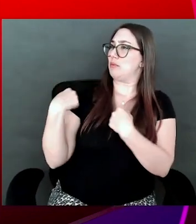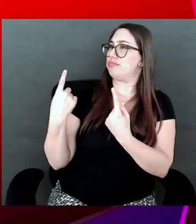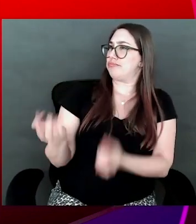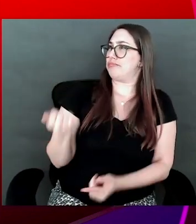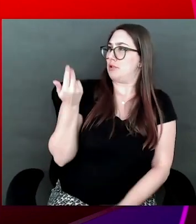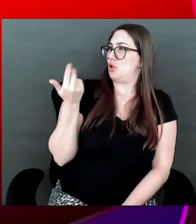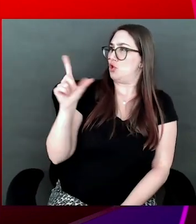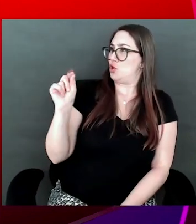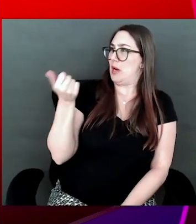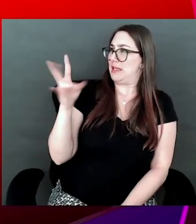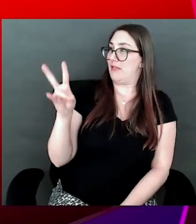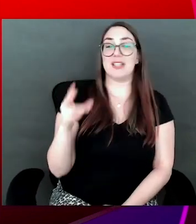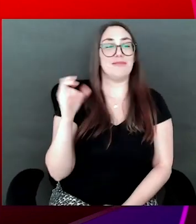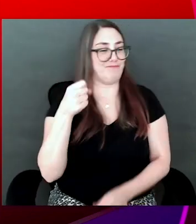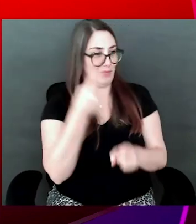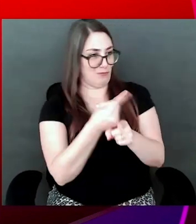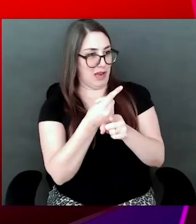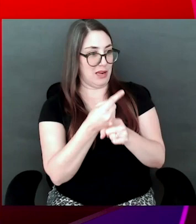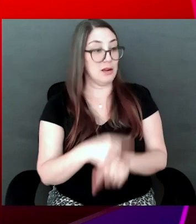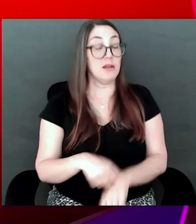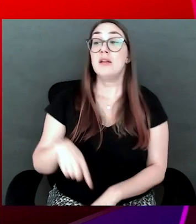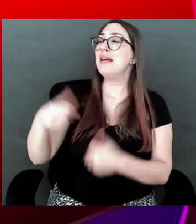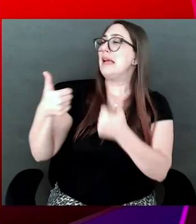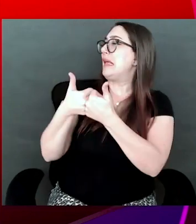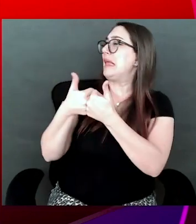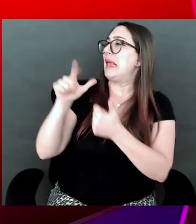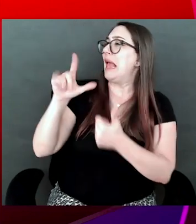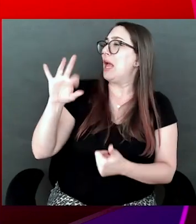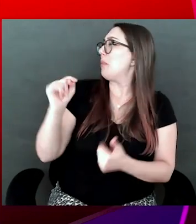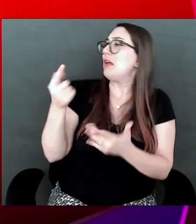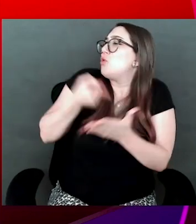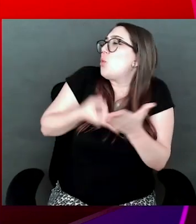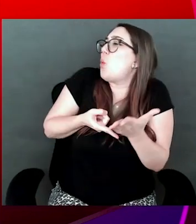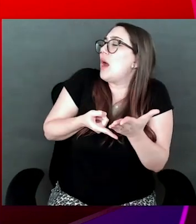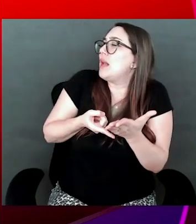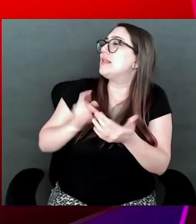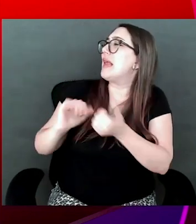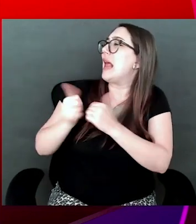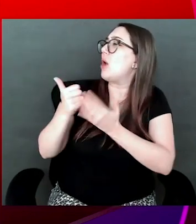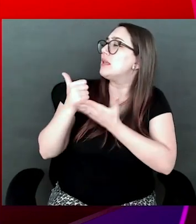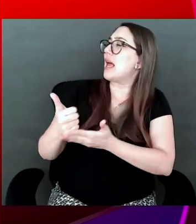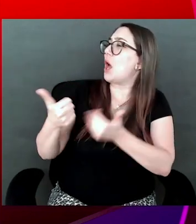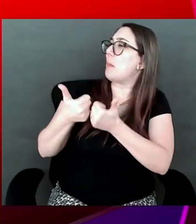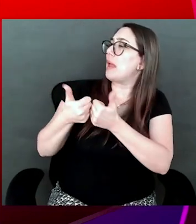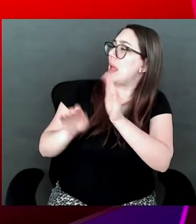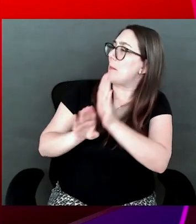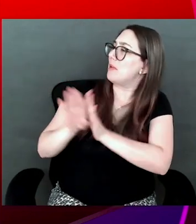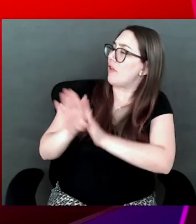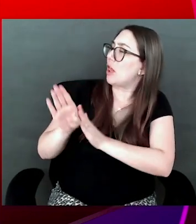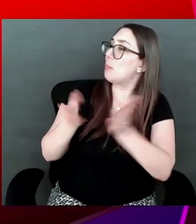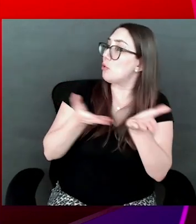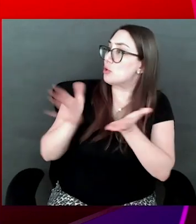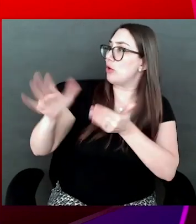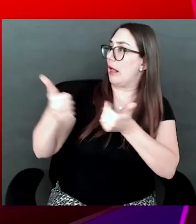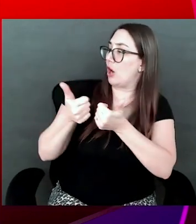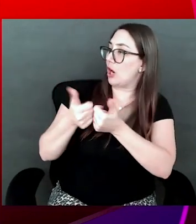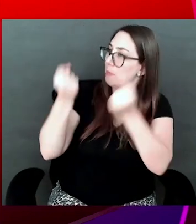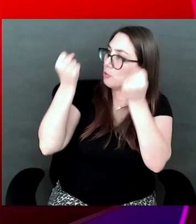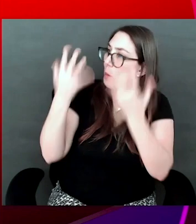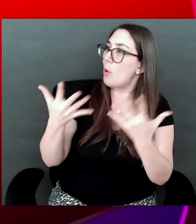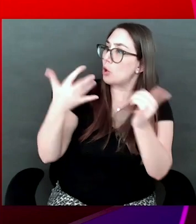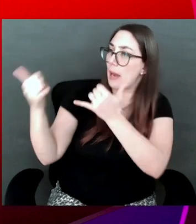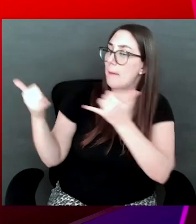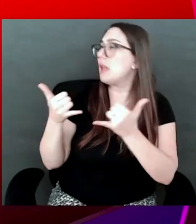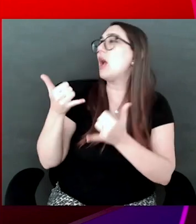yes. What is GameLift and how does it help game developers bring their games to multiplayer, to